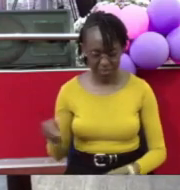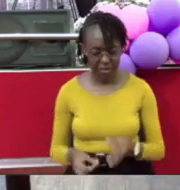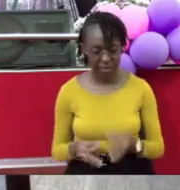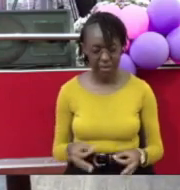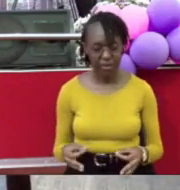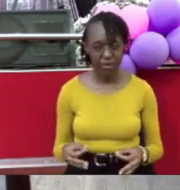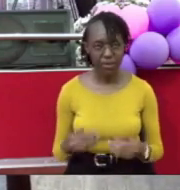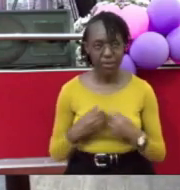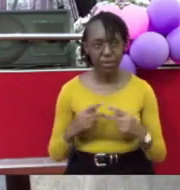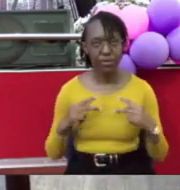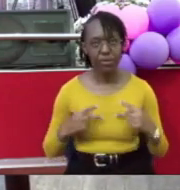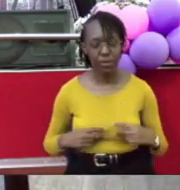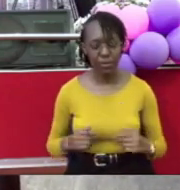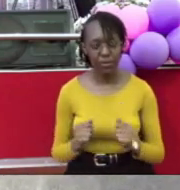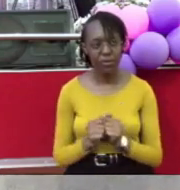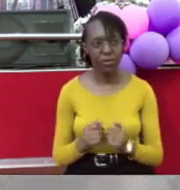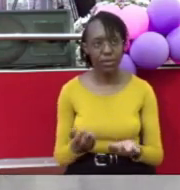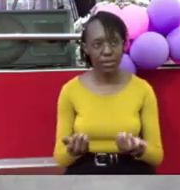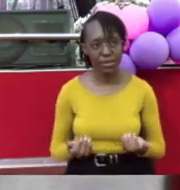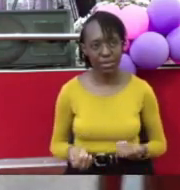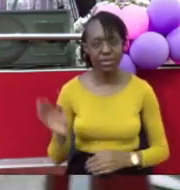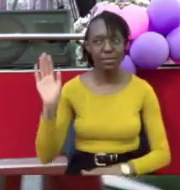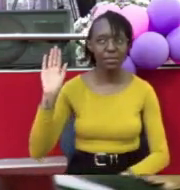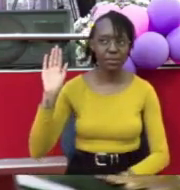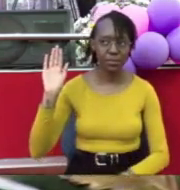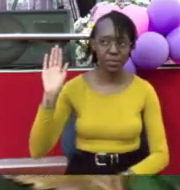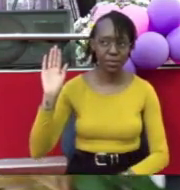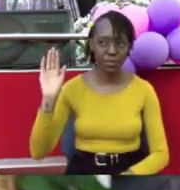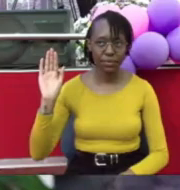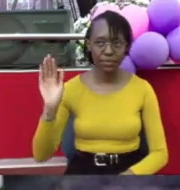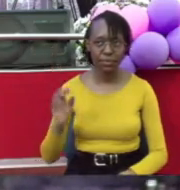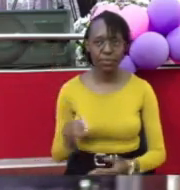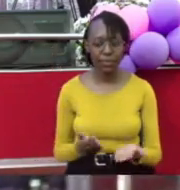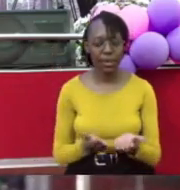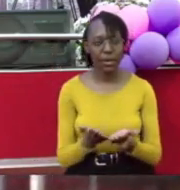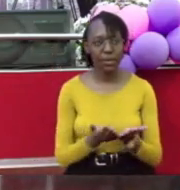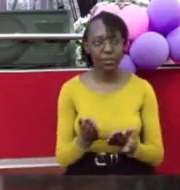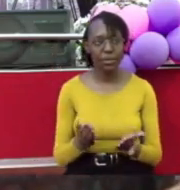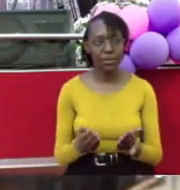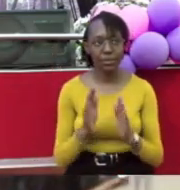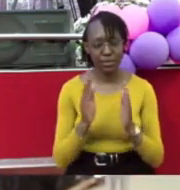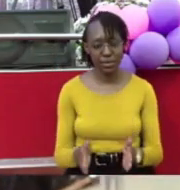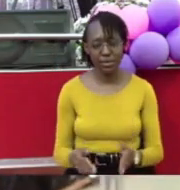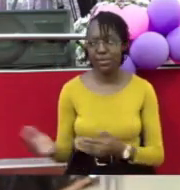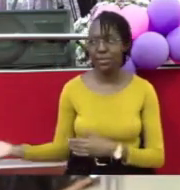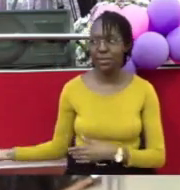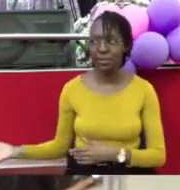people. Ministry team members, come in front, please. Just come over.